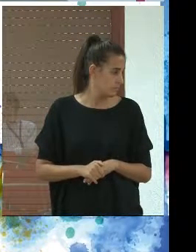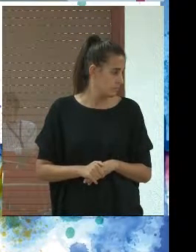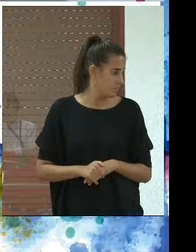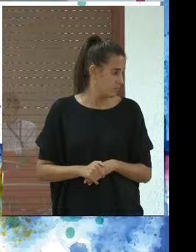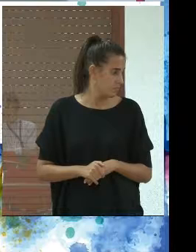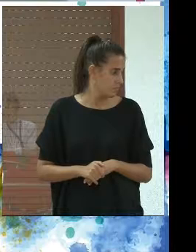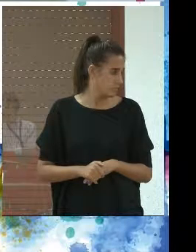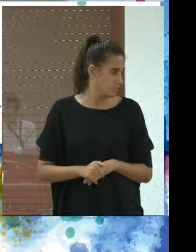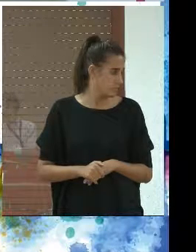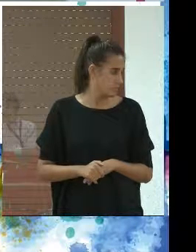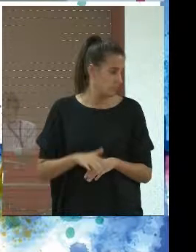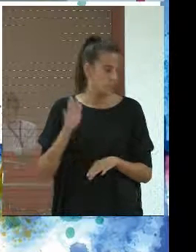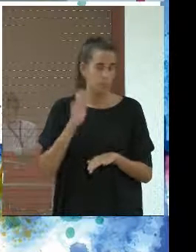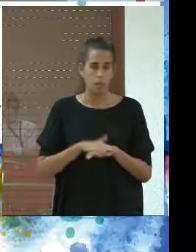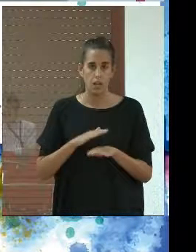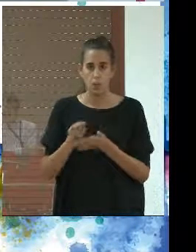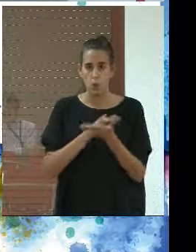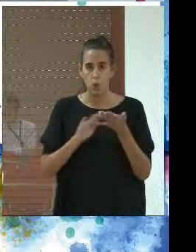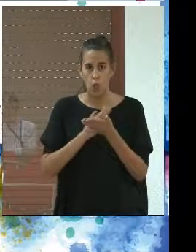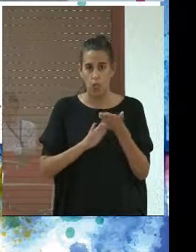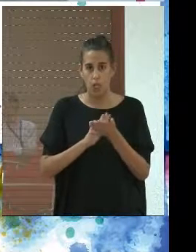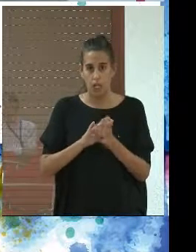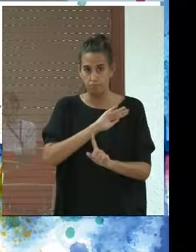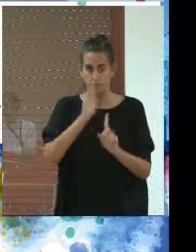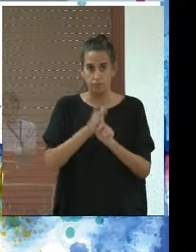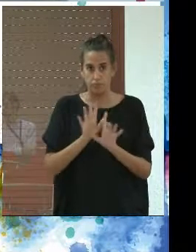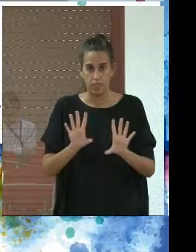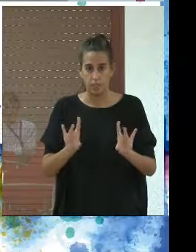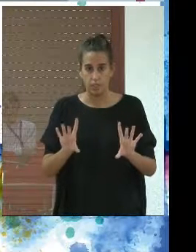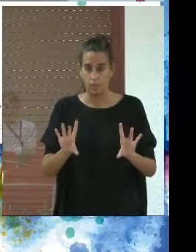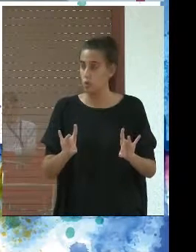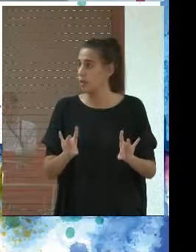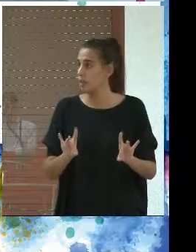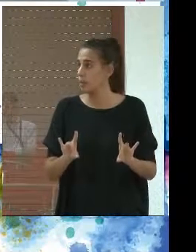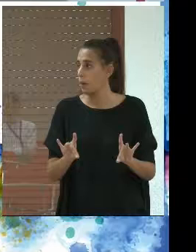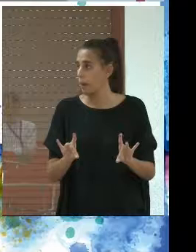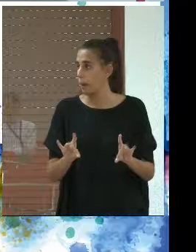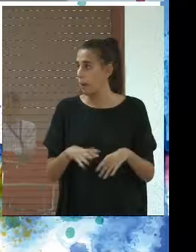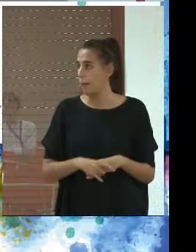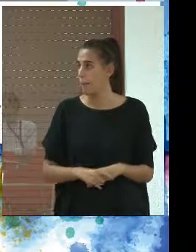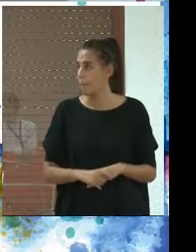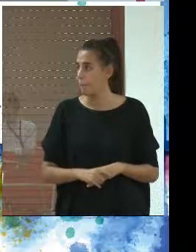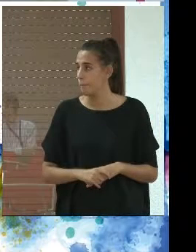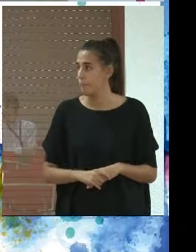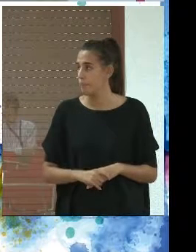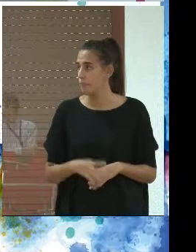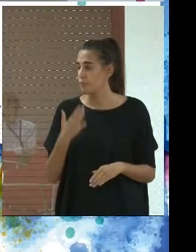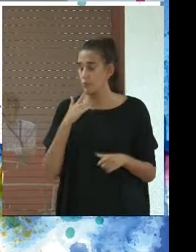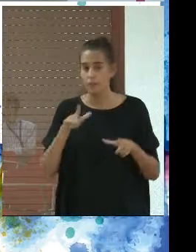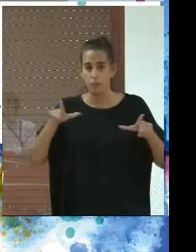solve this sensorial problem. And what we do is